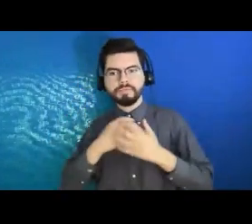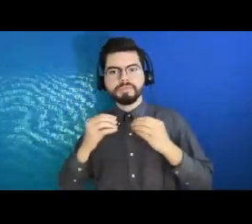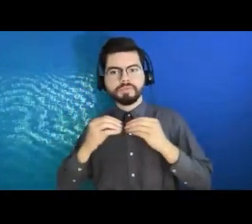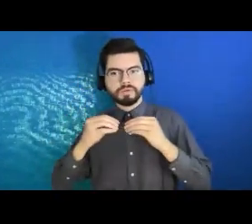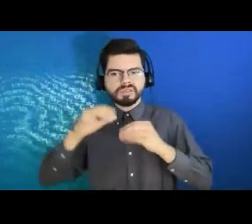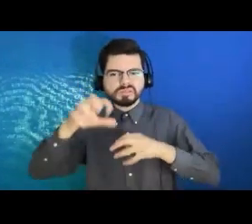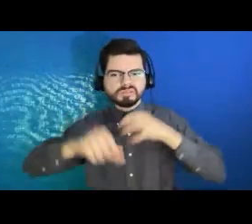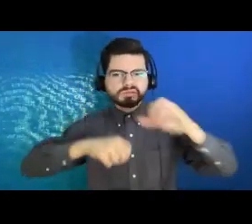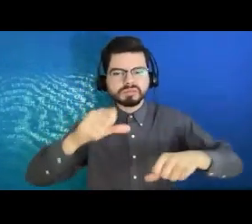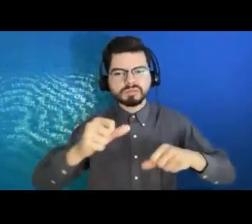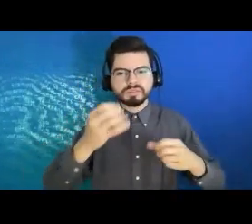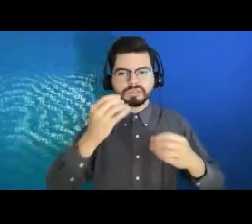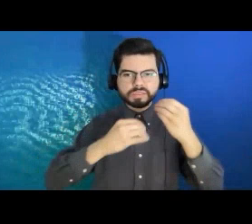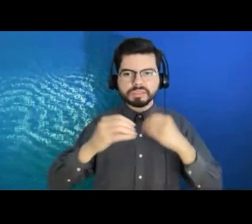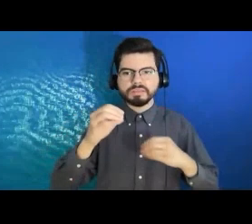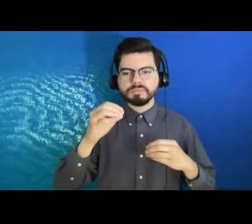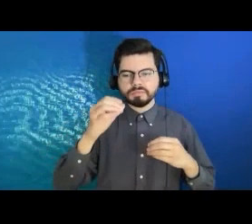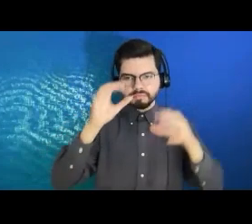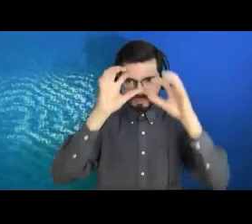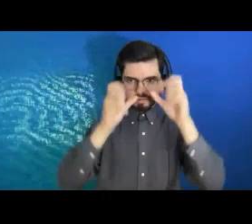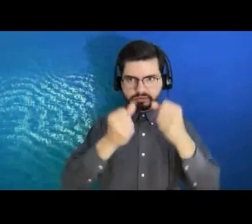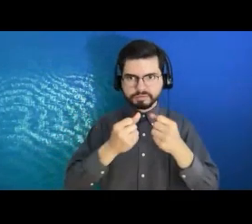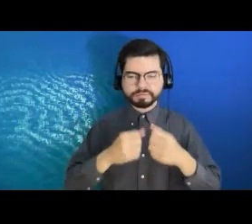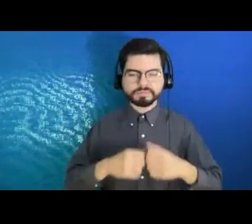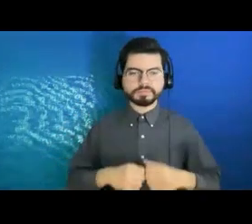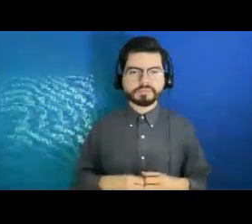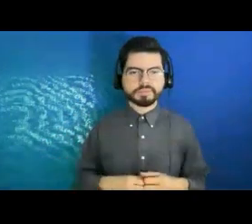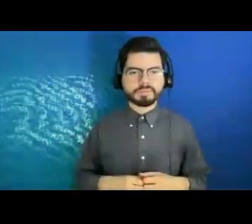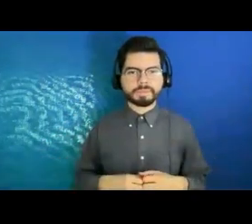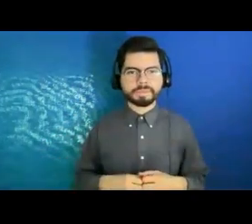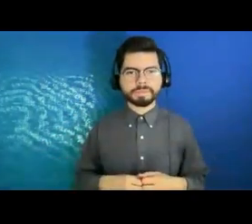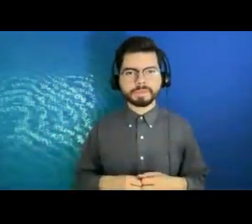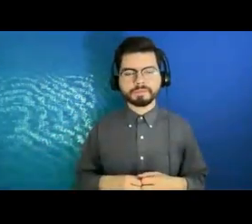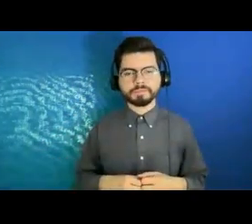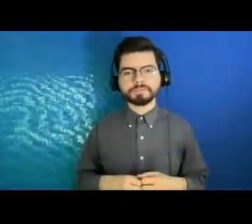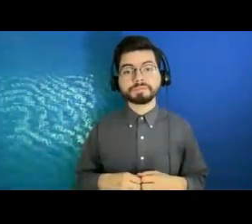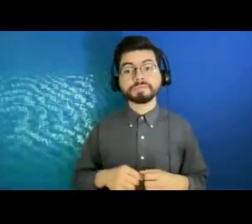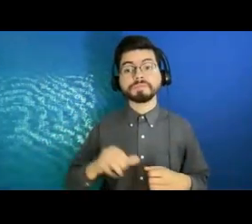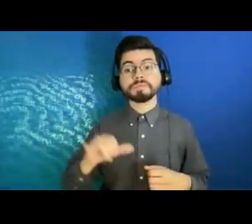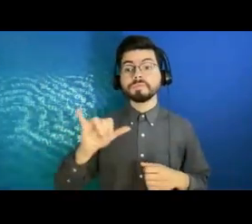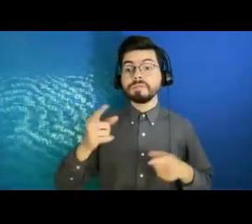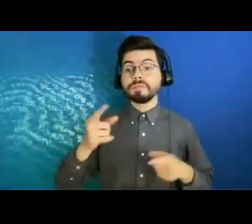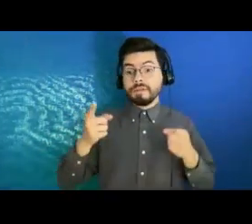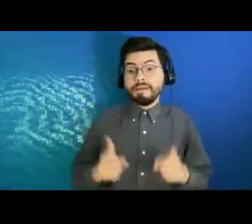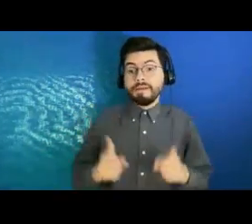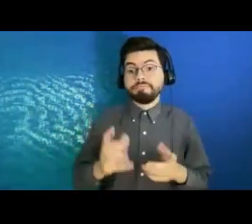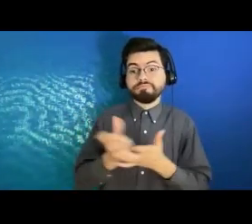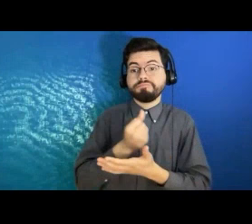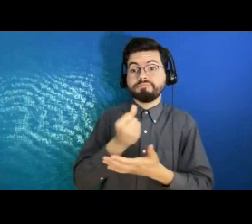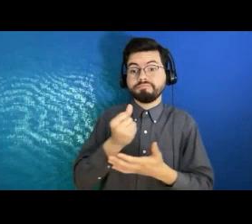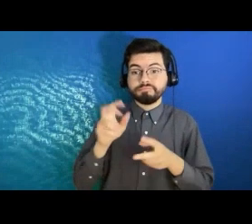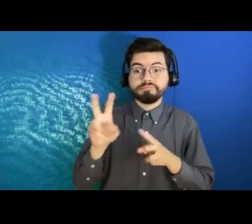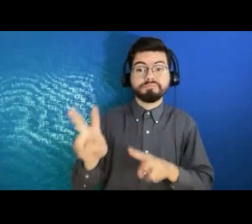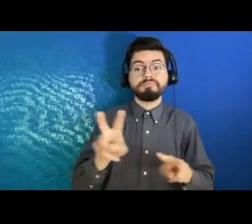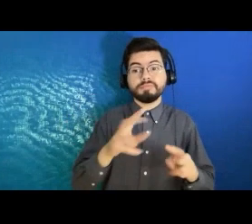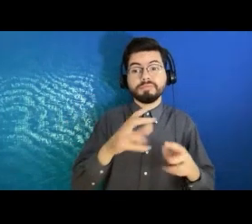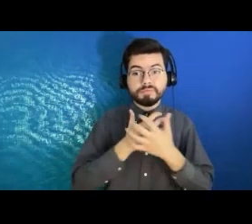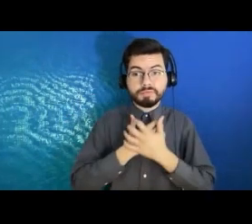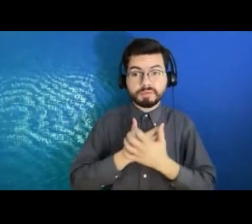And then this shows over time the proportion of opportunistic bear observations where the bear was feeding on ungulate meat. And you can see for